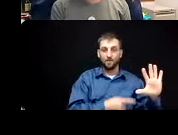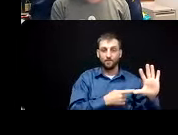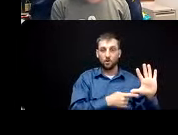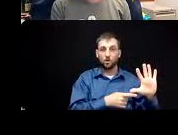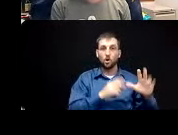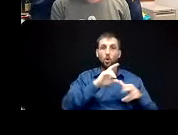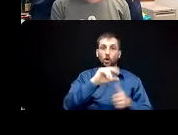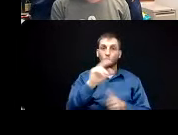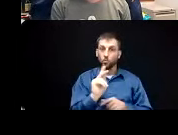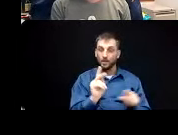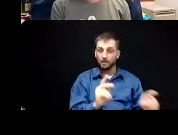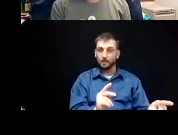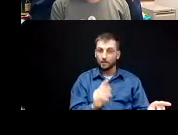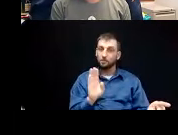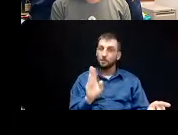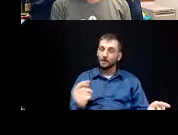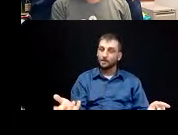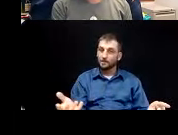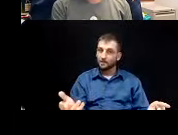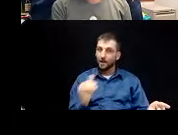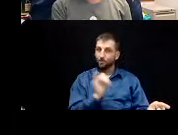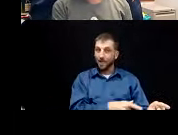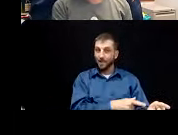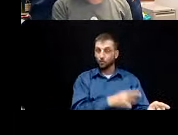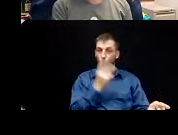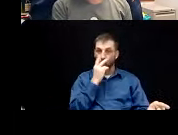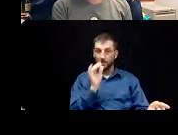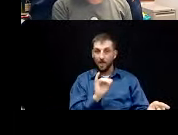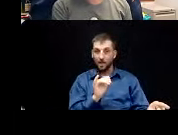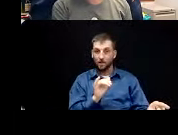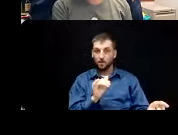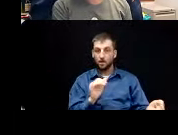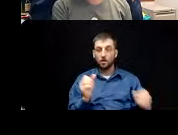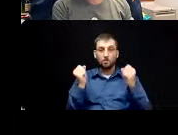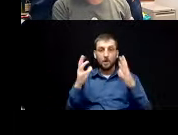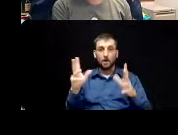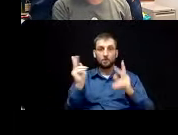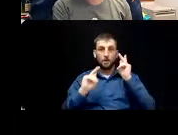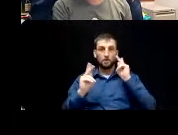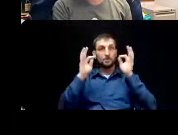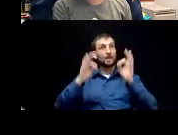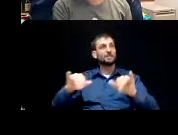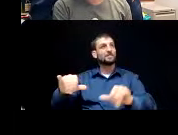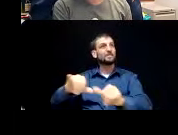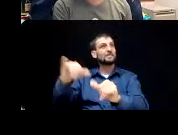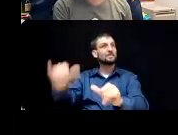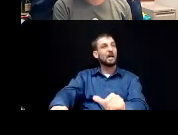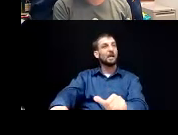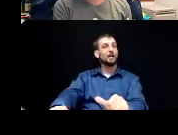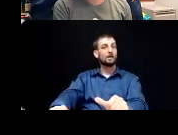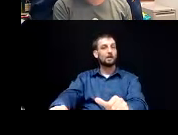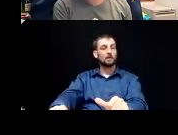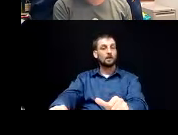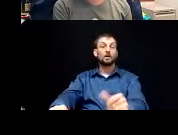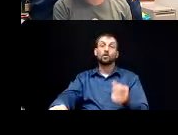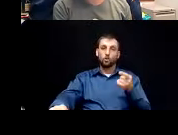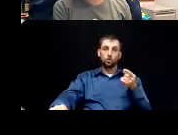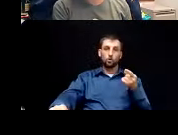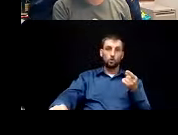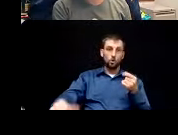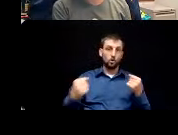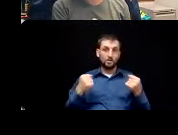but that's kind of what it looks like when large pockets of people stay, and especially scared of COVID and scared of